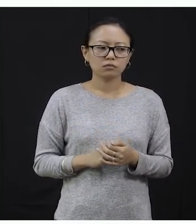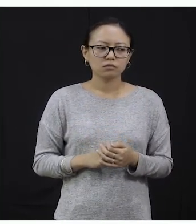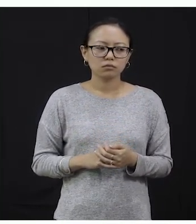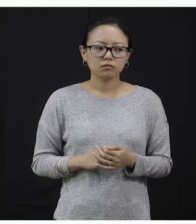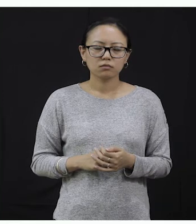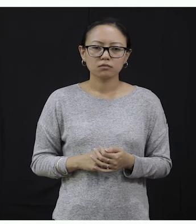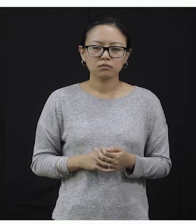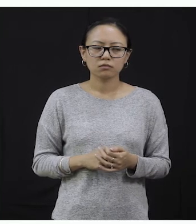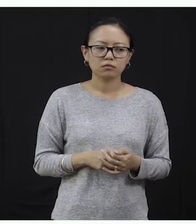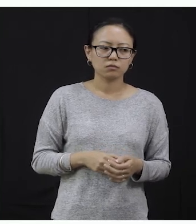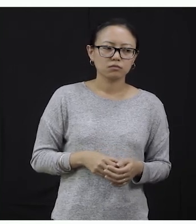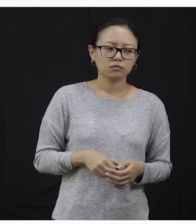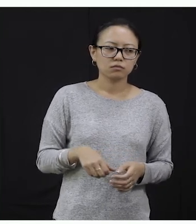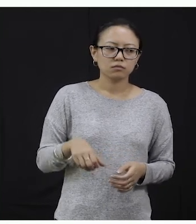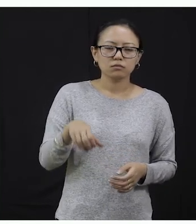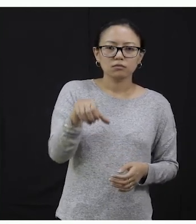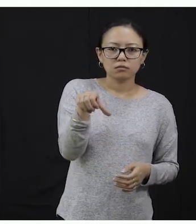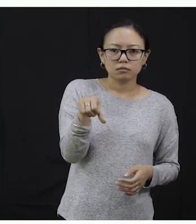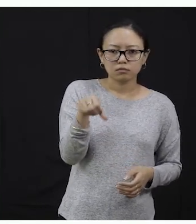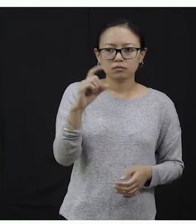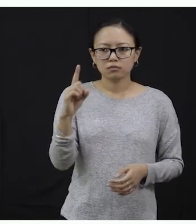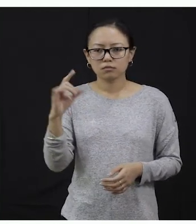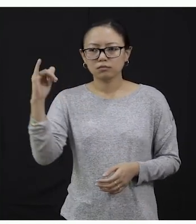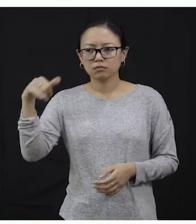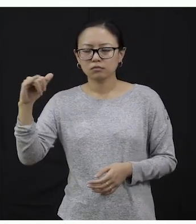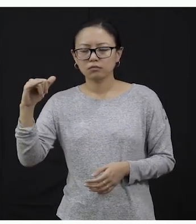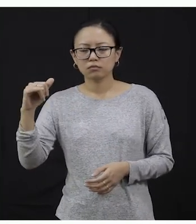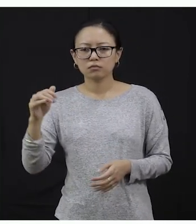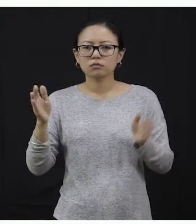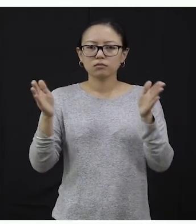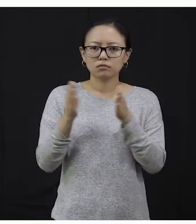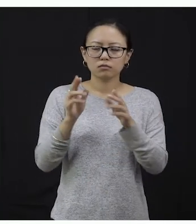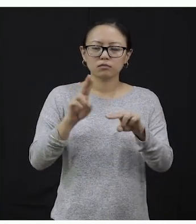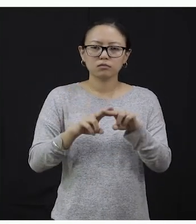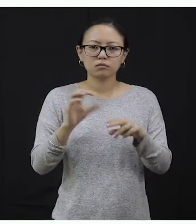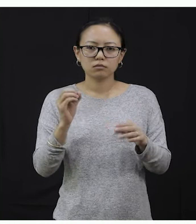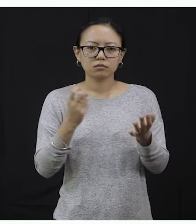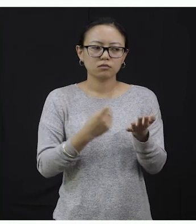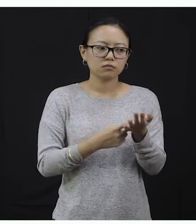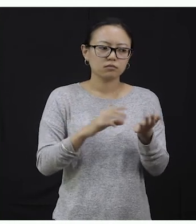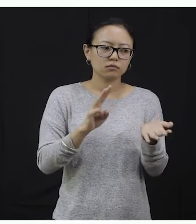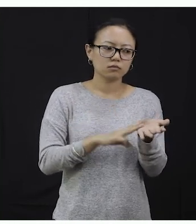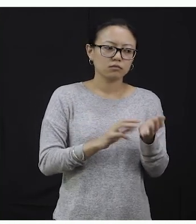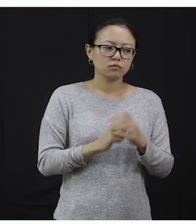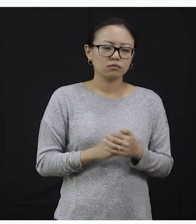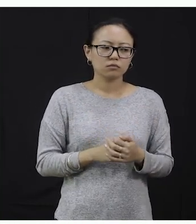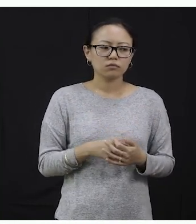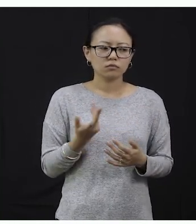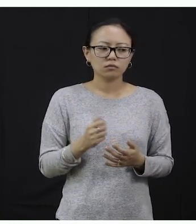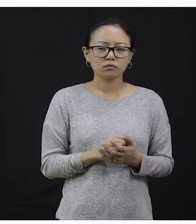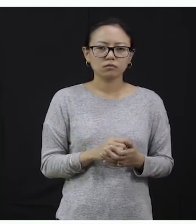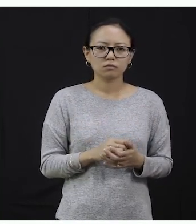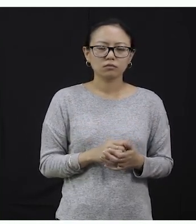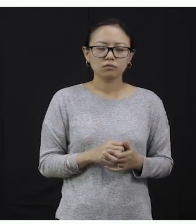so 916 is the short form of 900 plus 10 plus 6. So